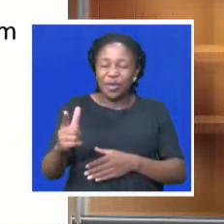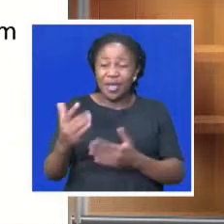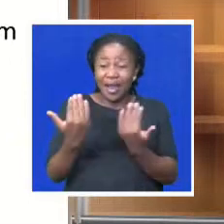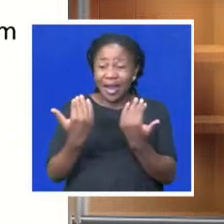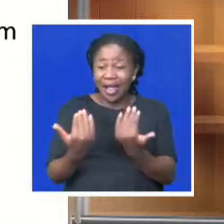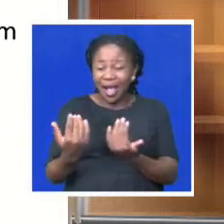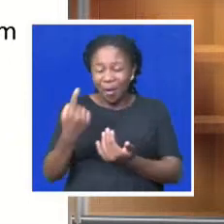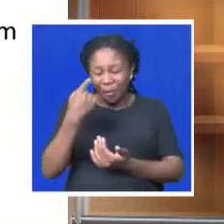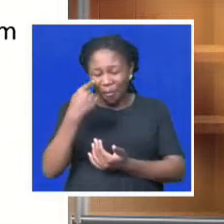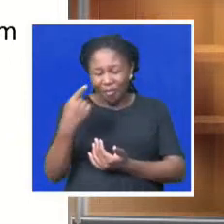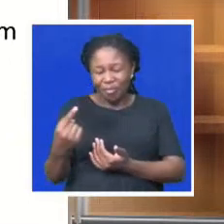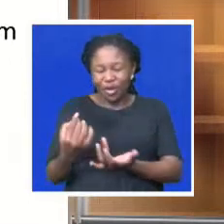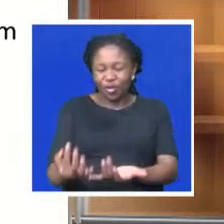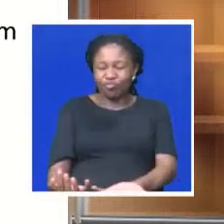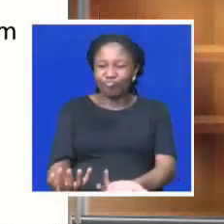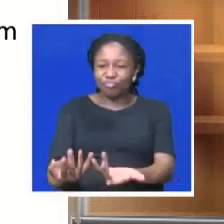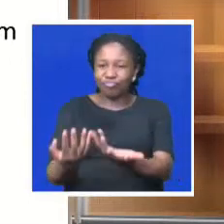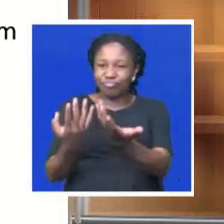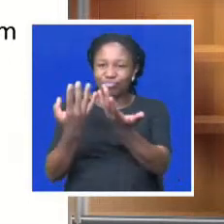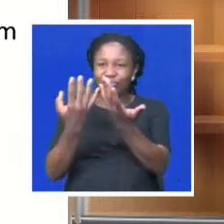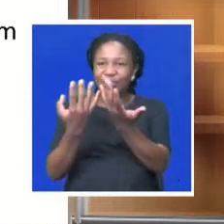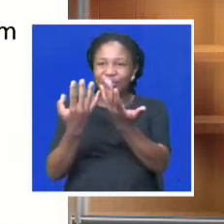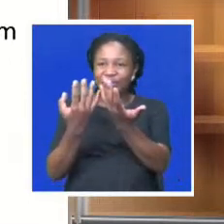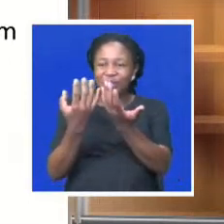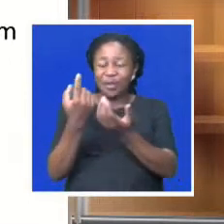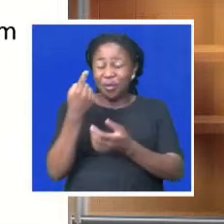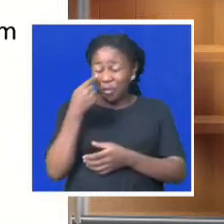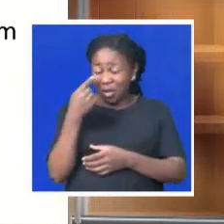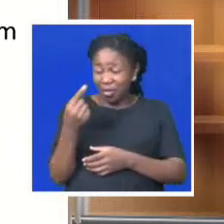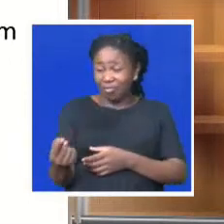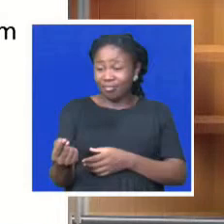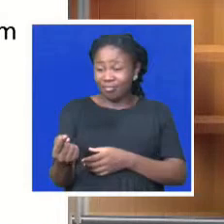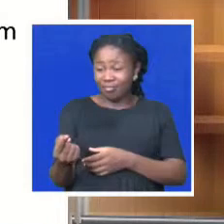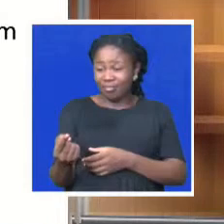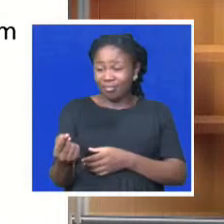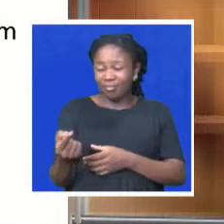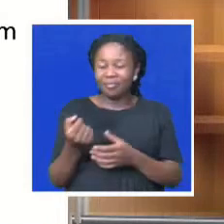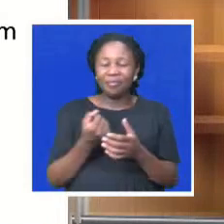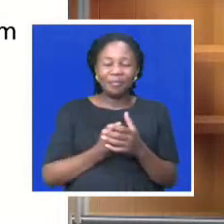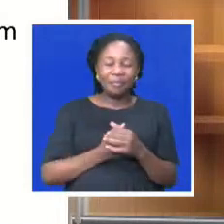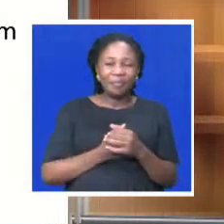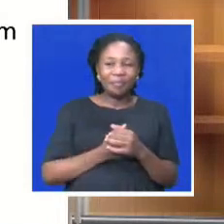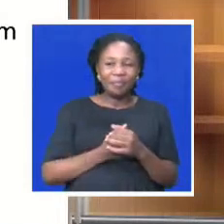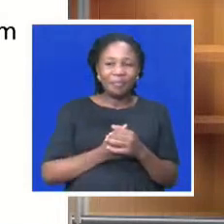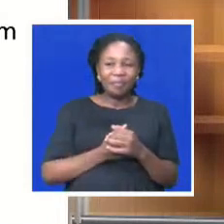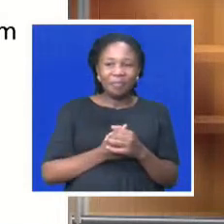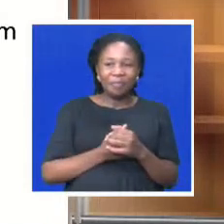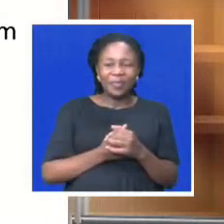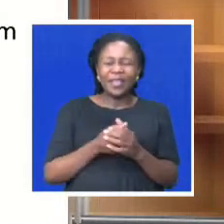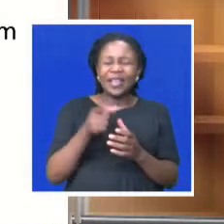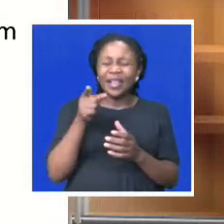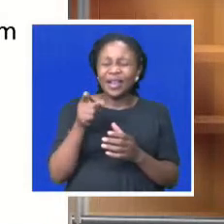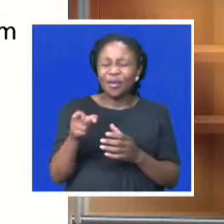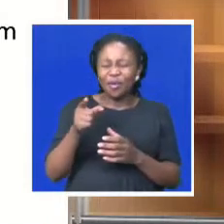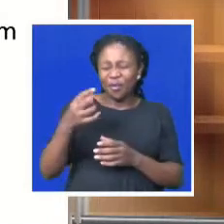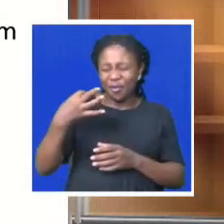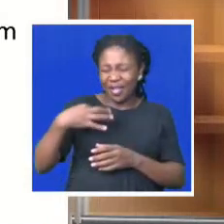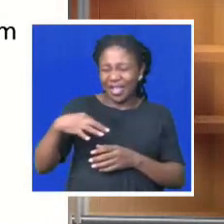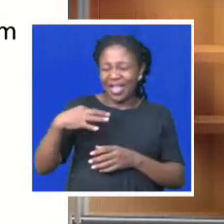See?" She pointed her finger at the long line of